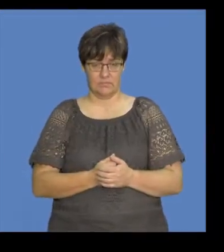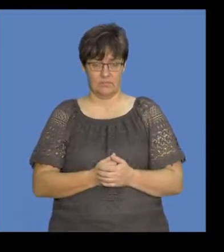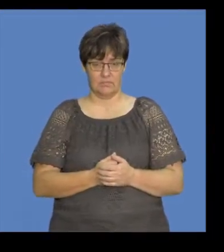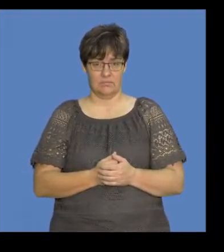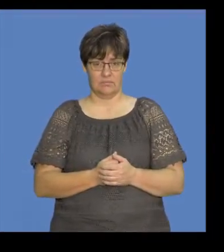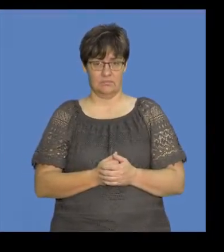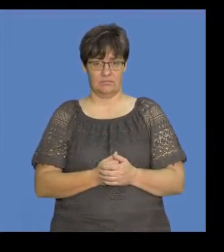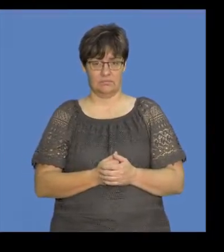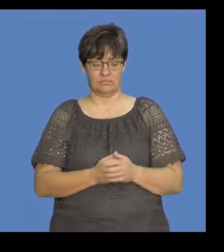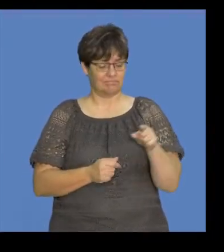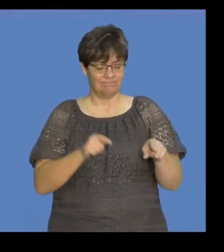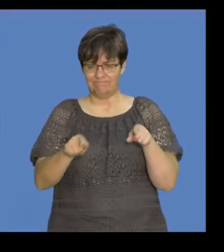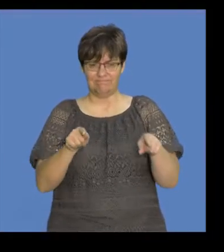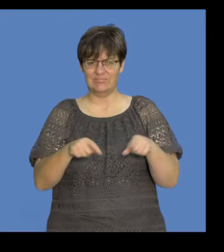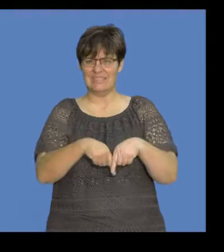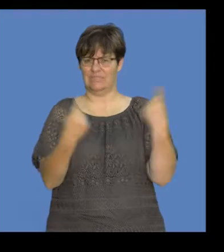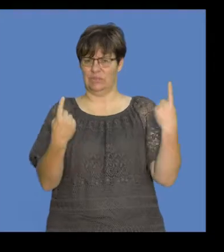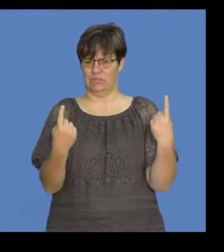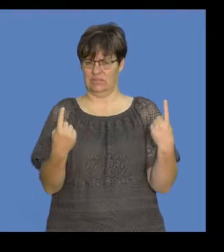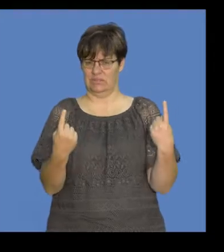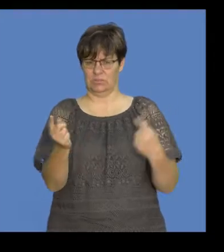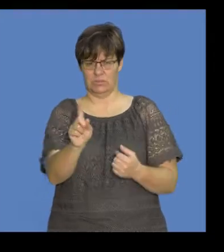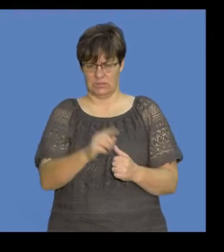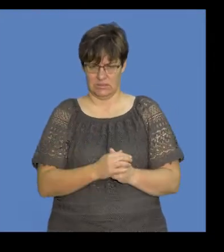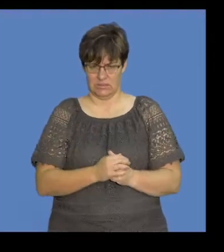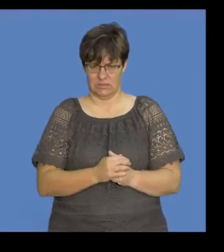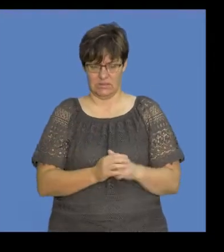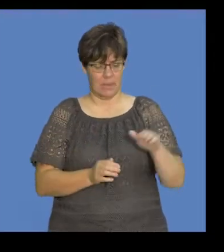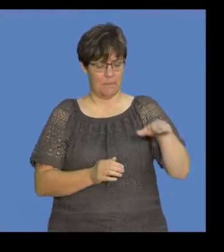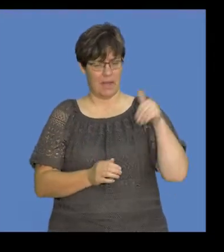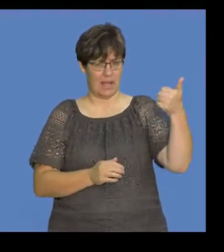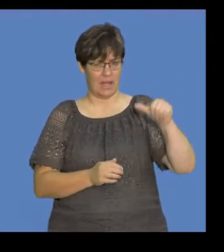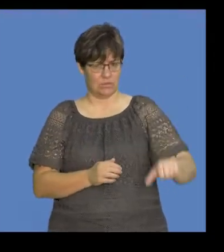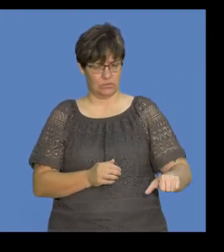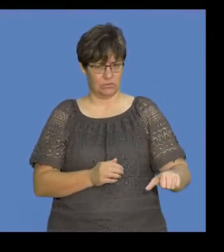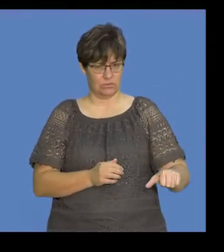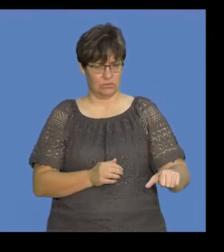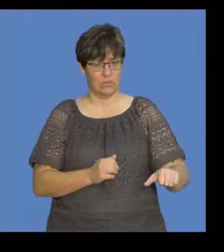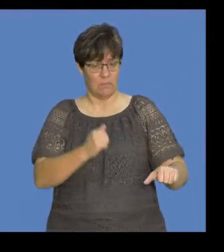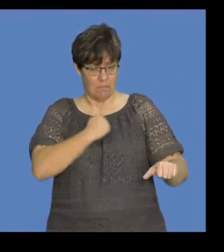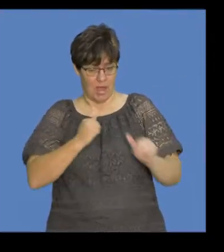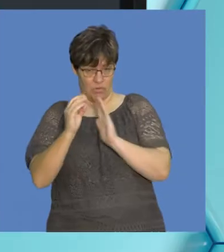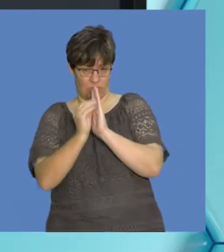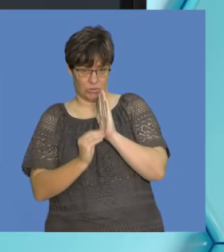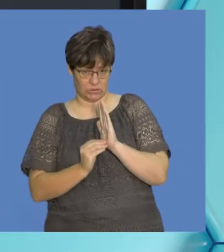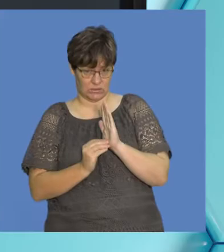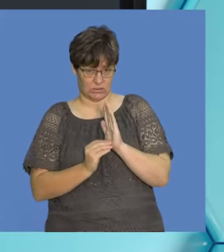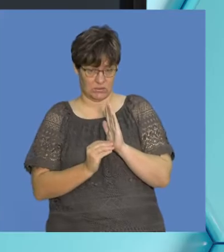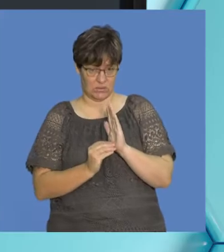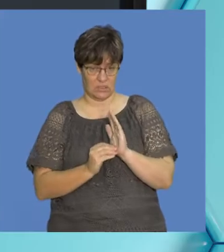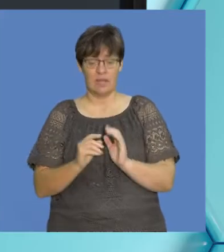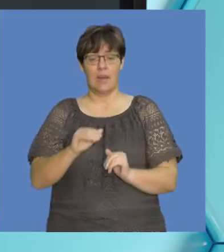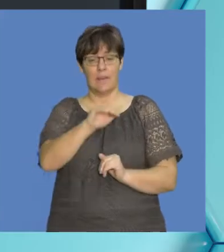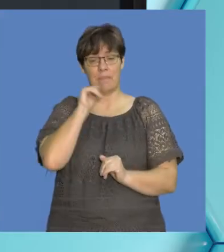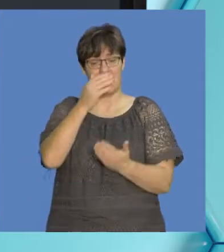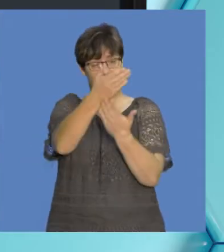the differences between the two, the bank account as per our records and the bank